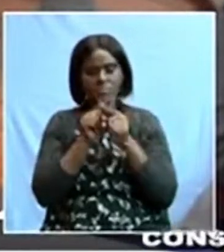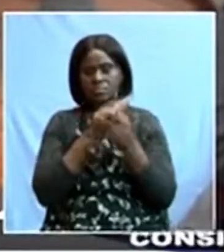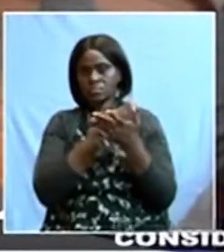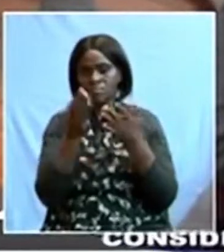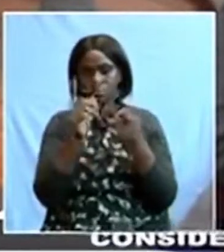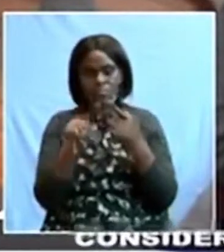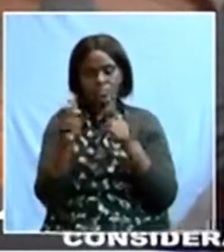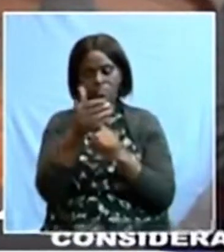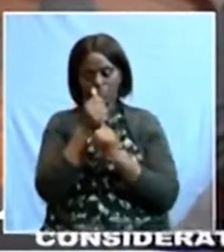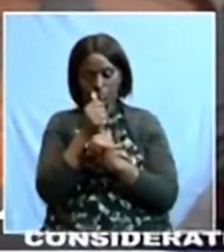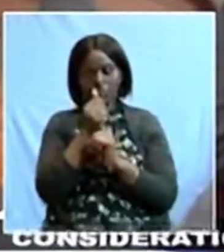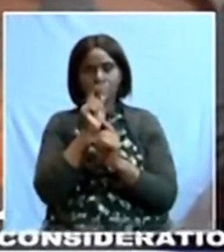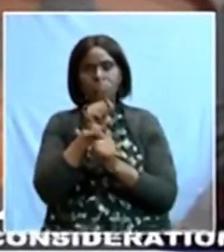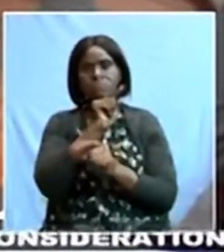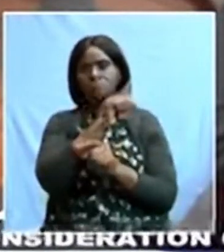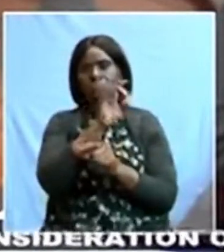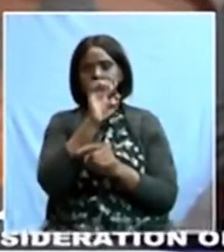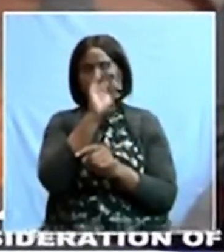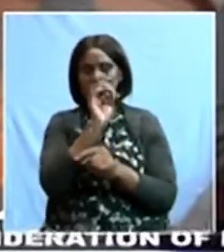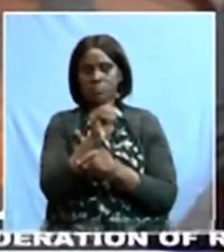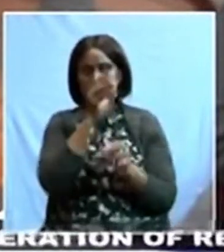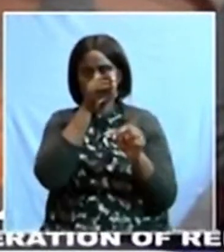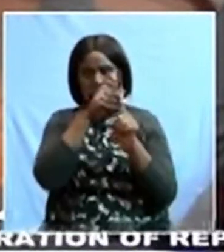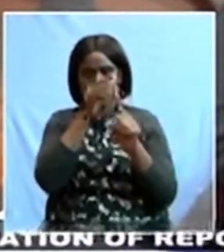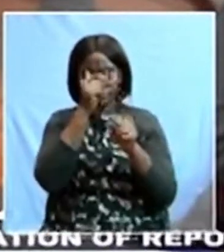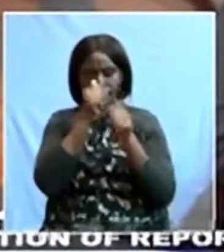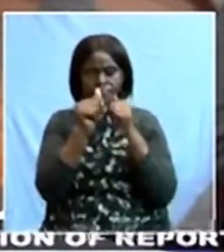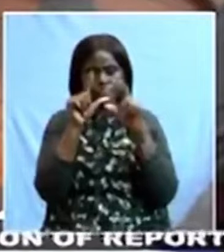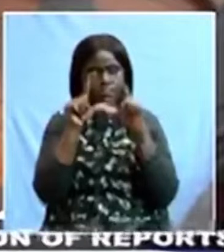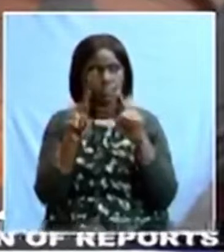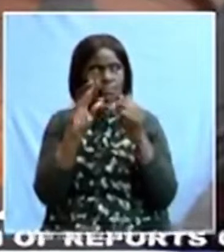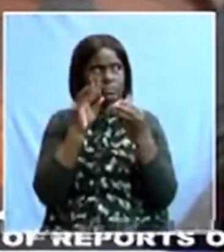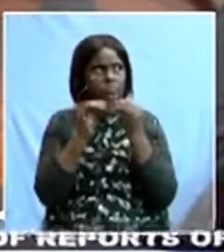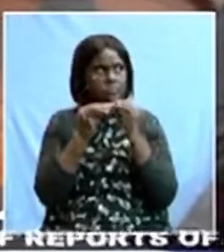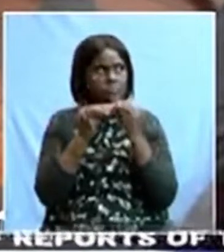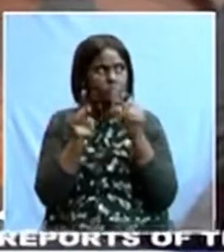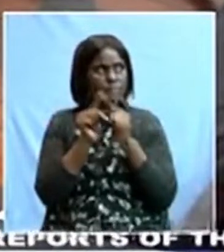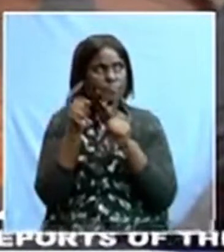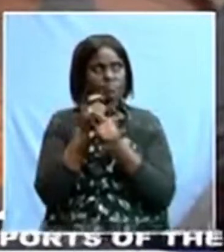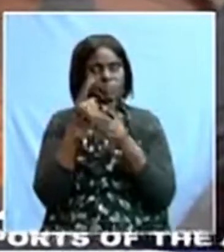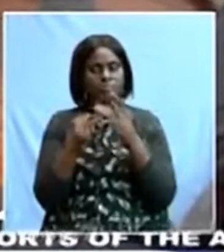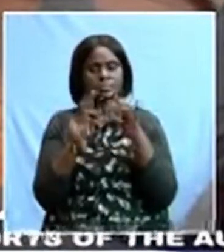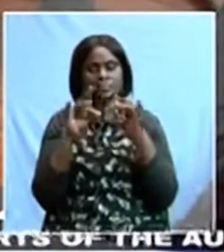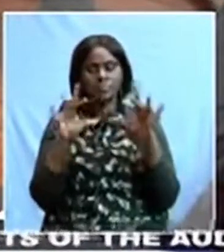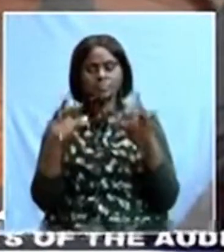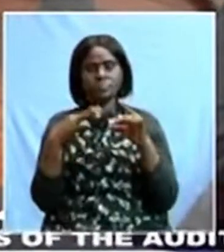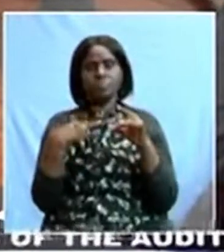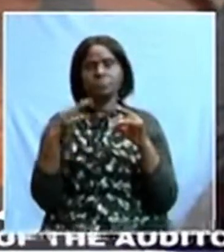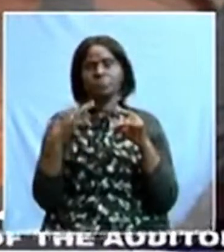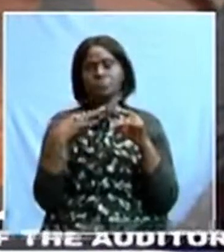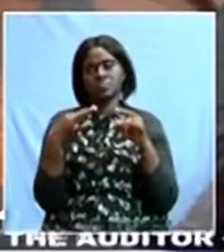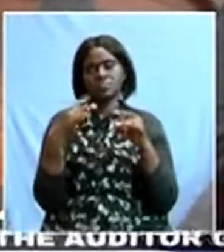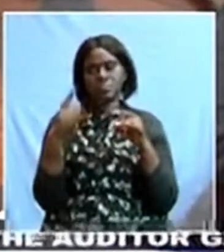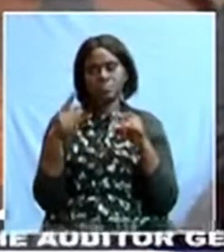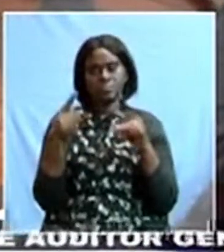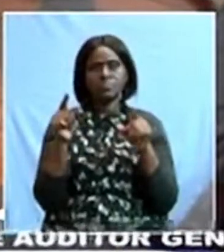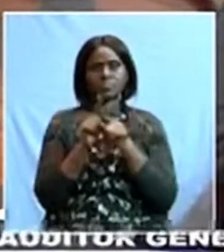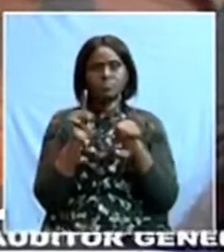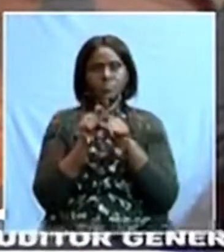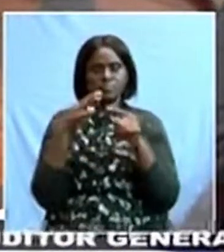failure to achieve 100% target was due to low turnout from plot applicants.